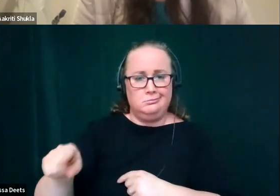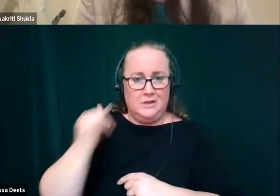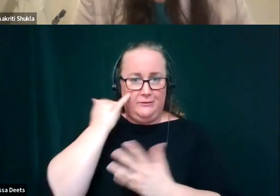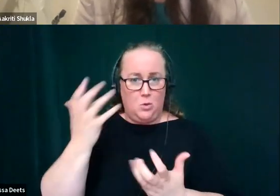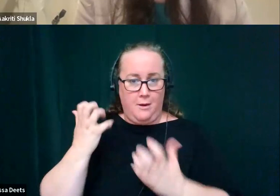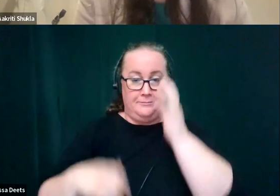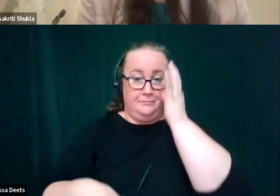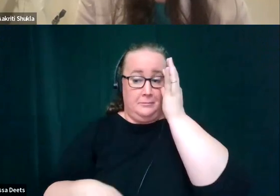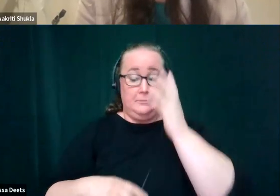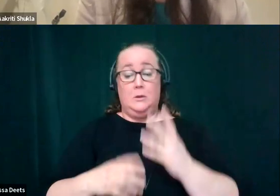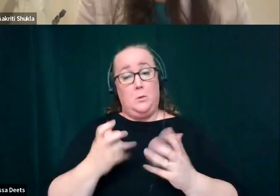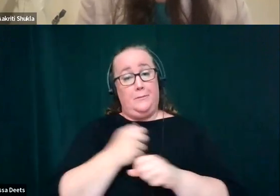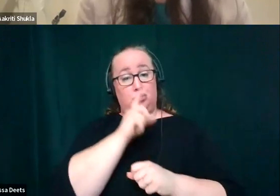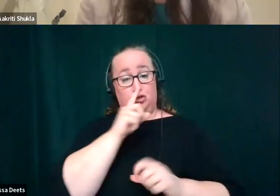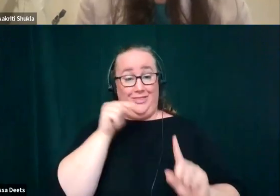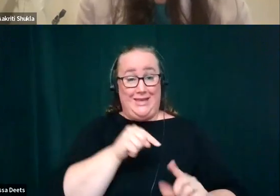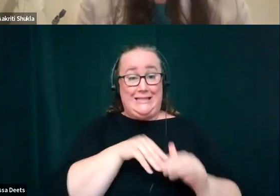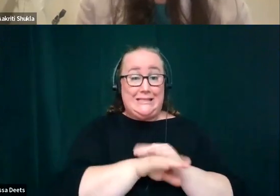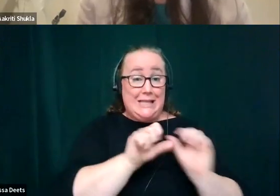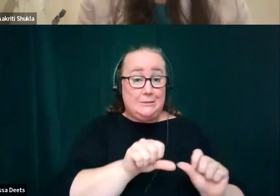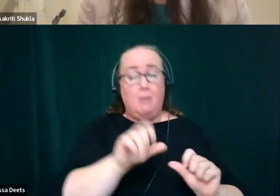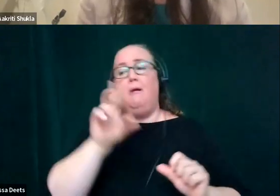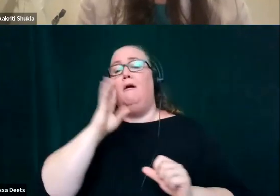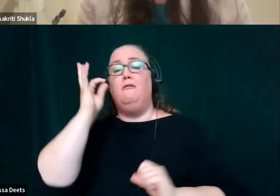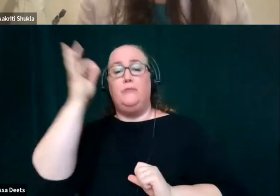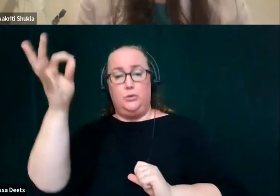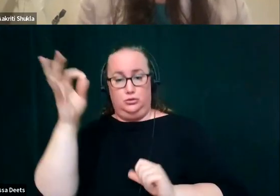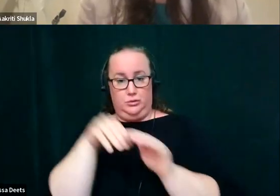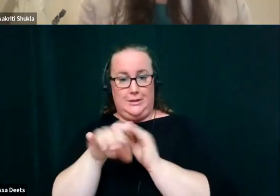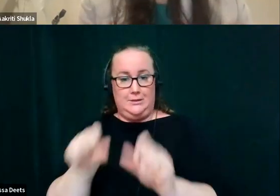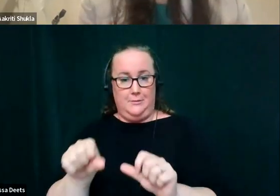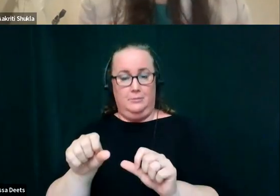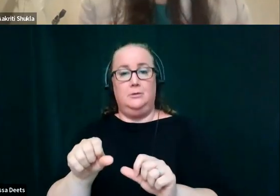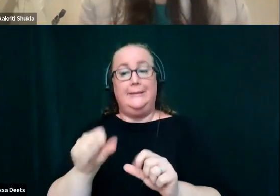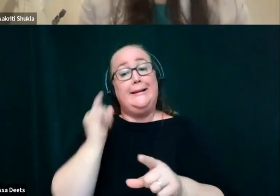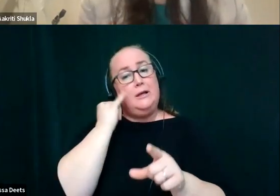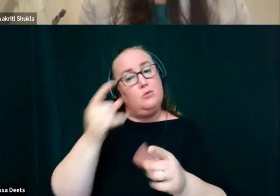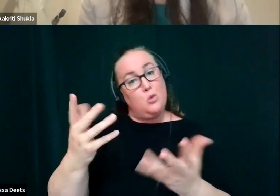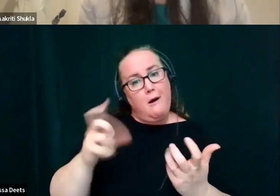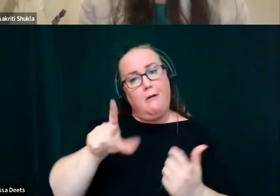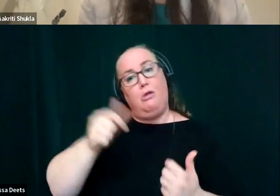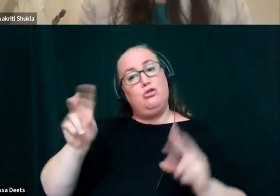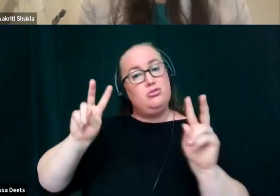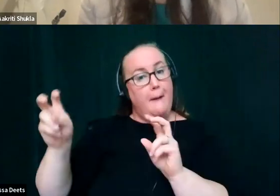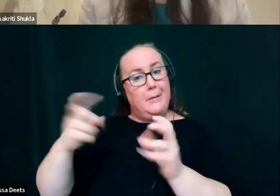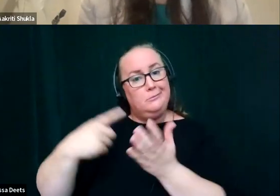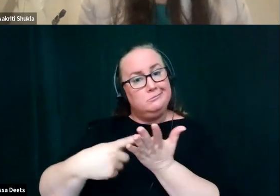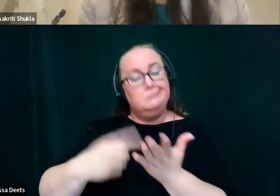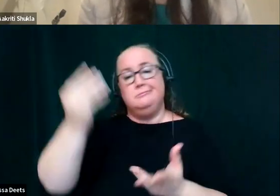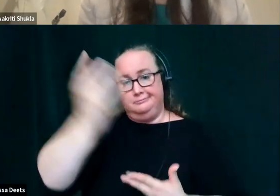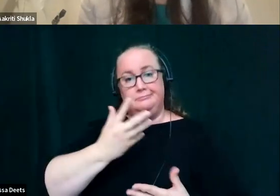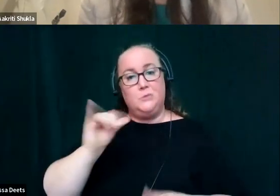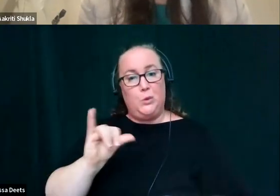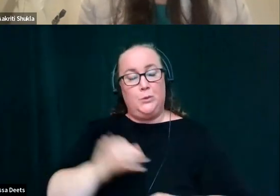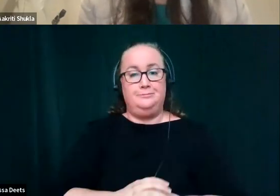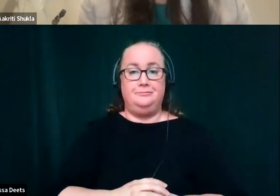in the future, and any ideas you have for future speakers and future topics. We would love to hear from you. And I would just like to say